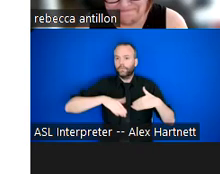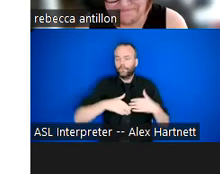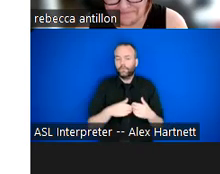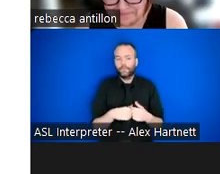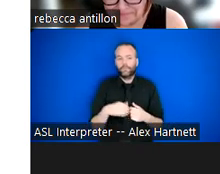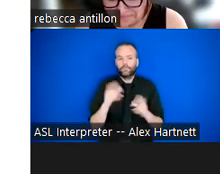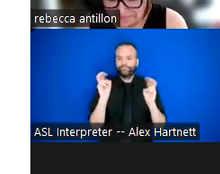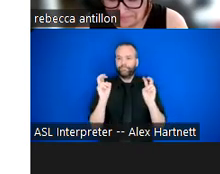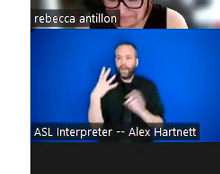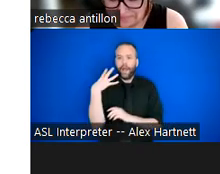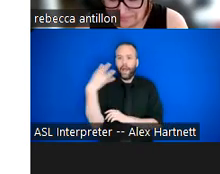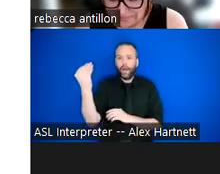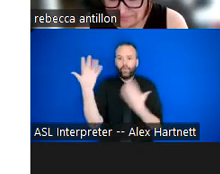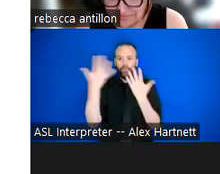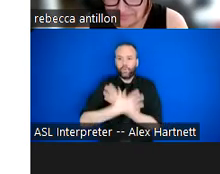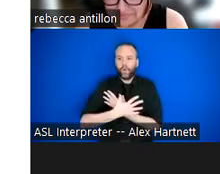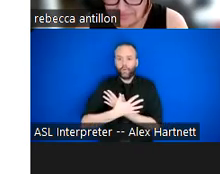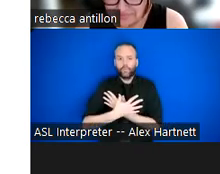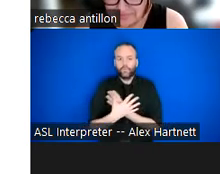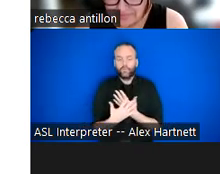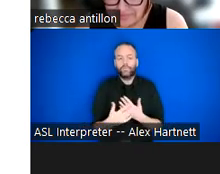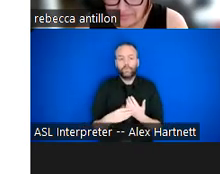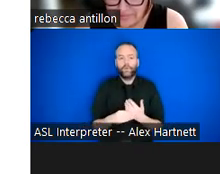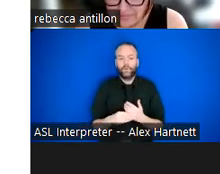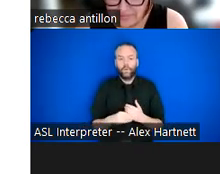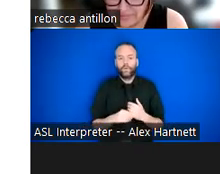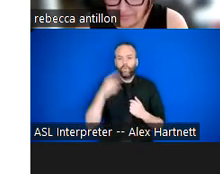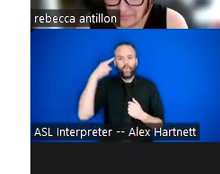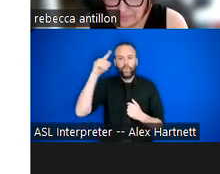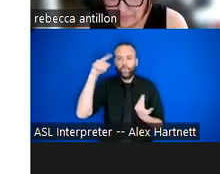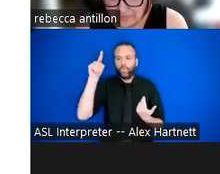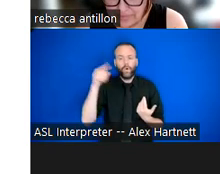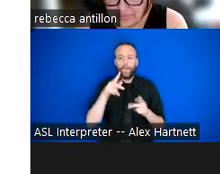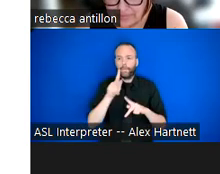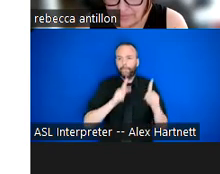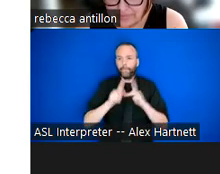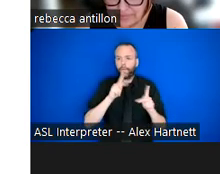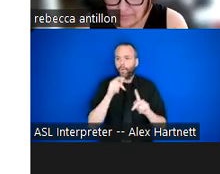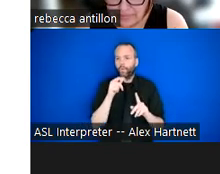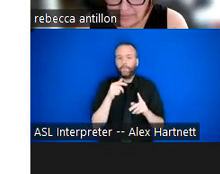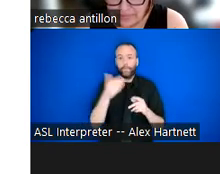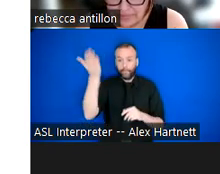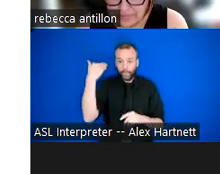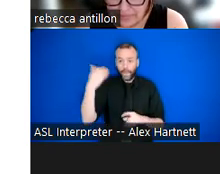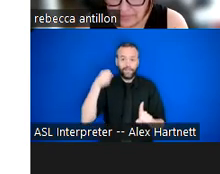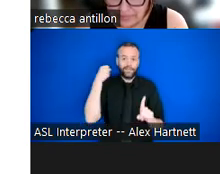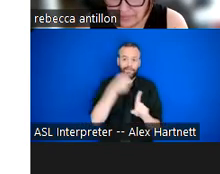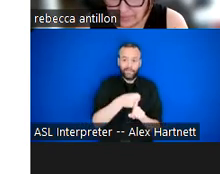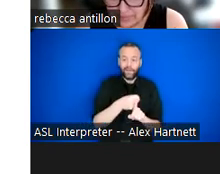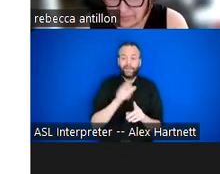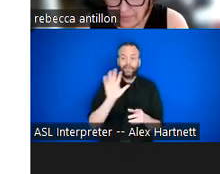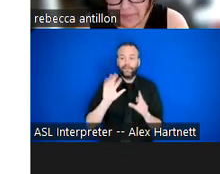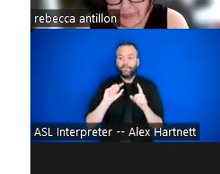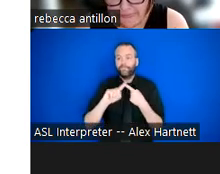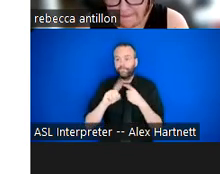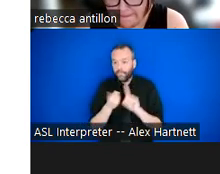So these are walks for individuals who have been impacted by suicide loss. It's a day of coming together and honoring those we've